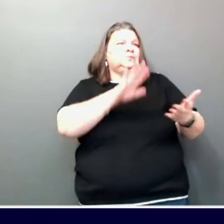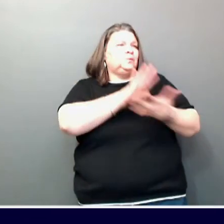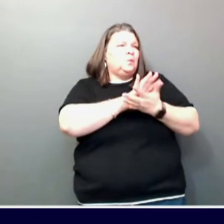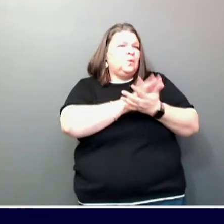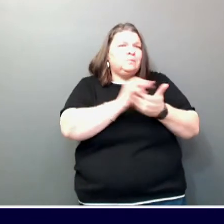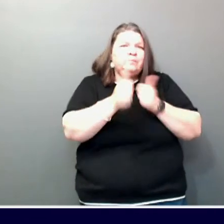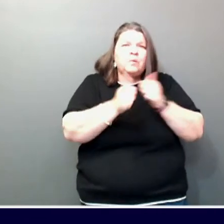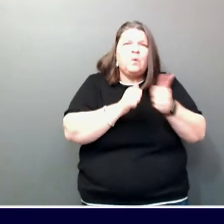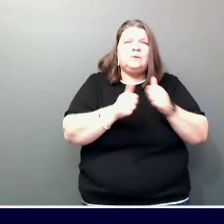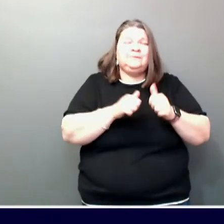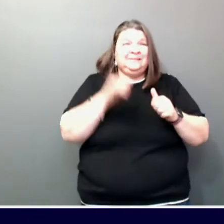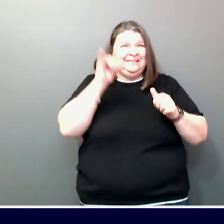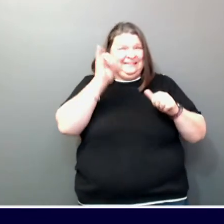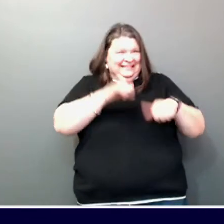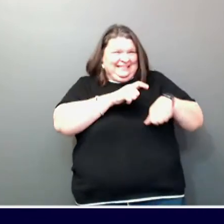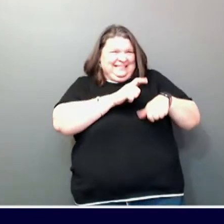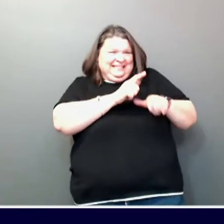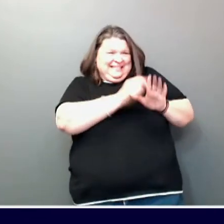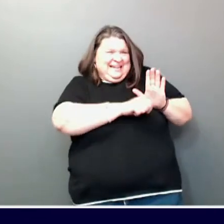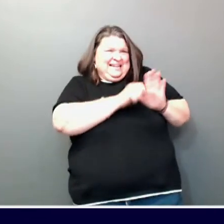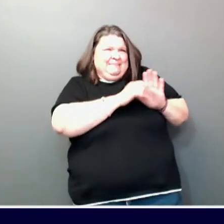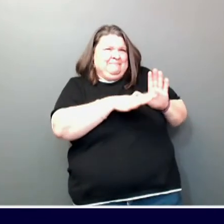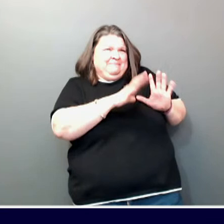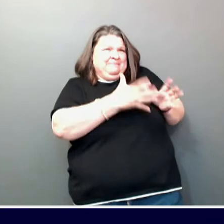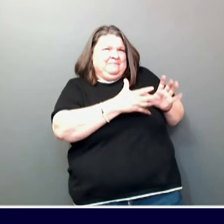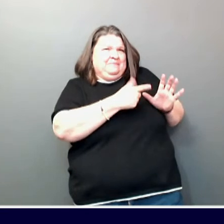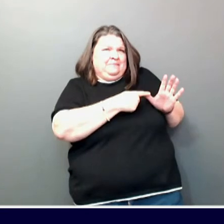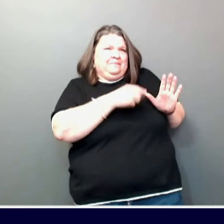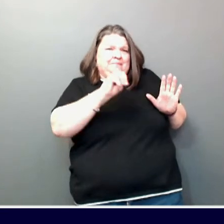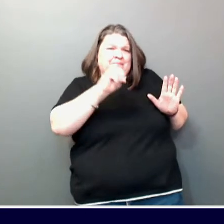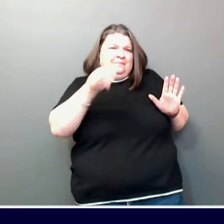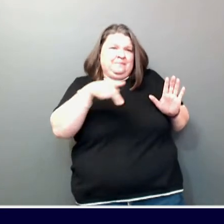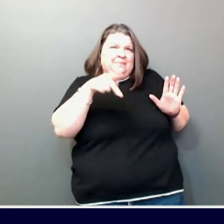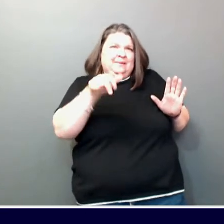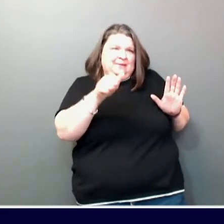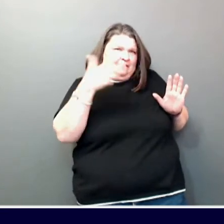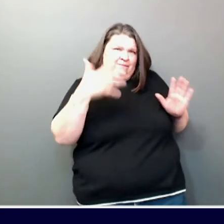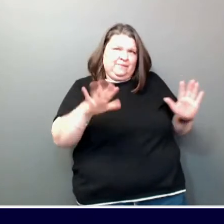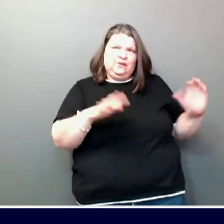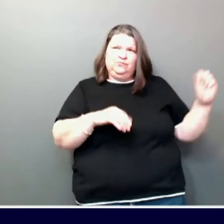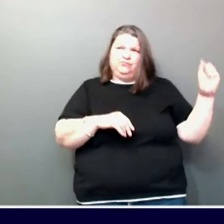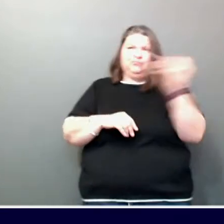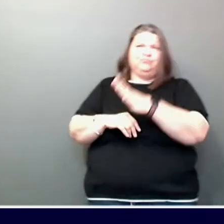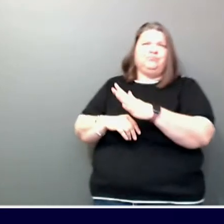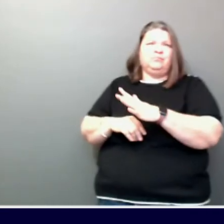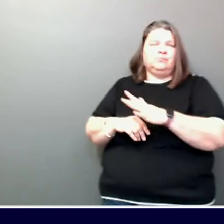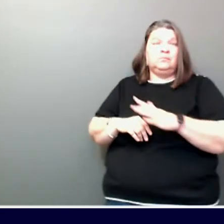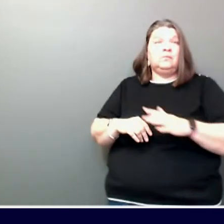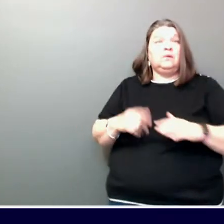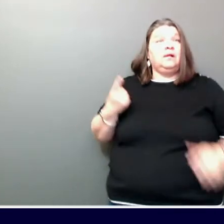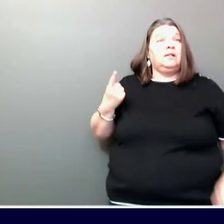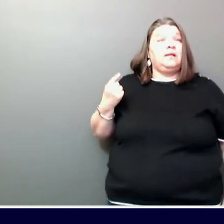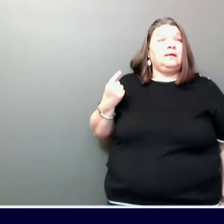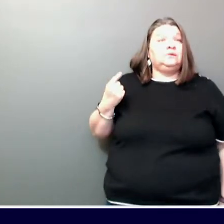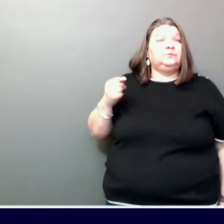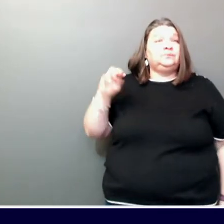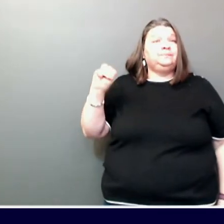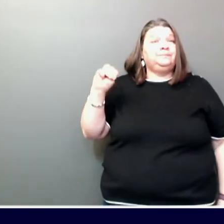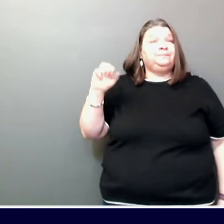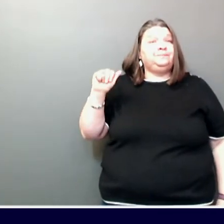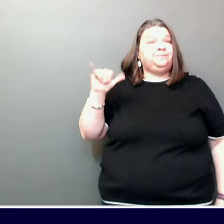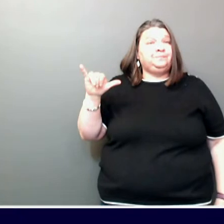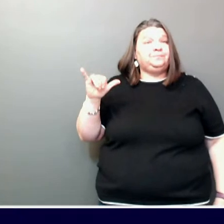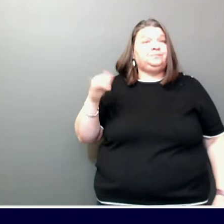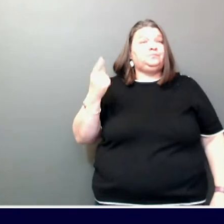Principals Association on that set of guidance. Since last May and June, with the end of the state of civil